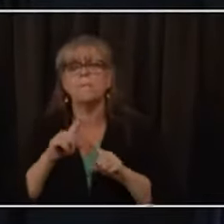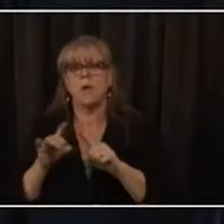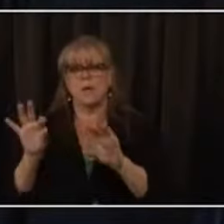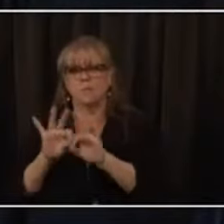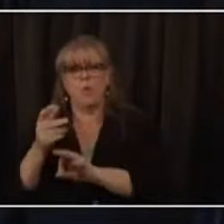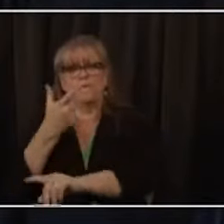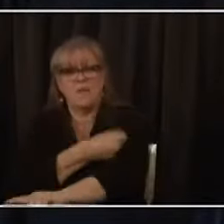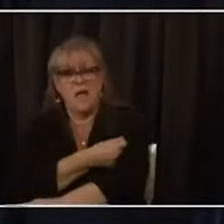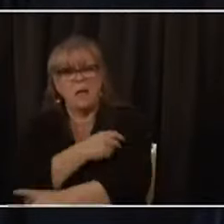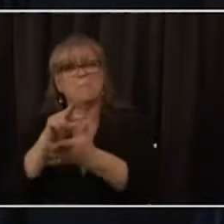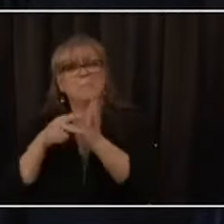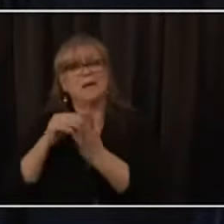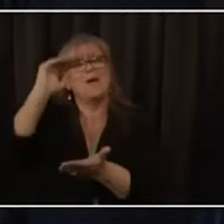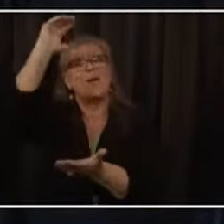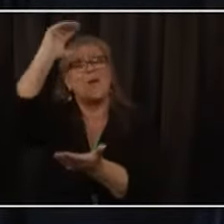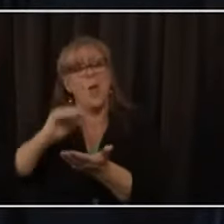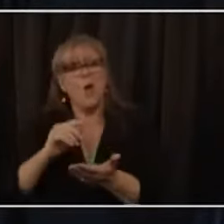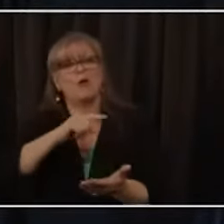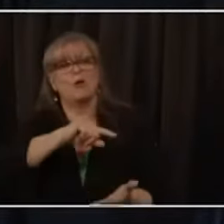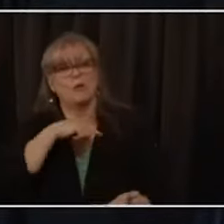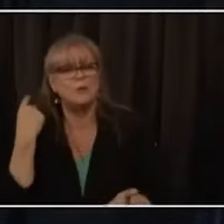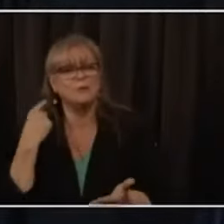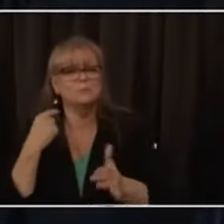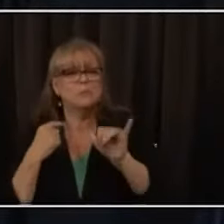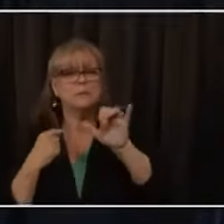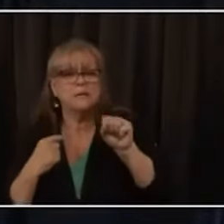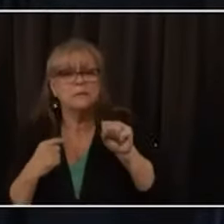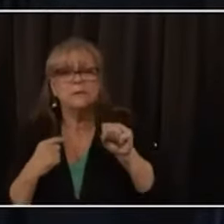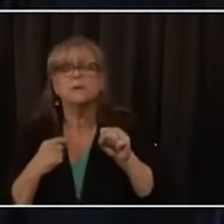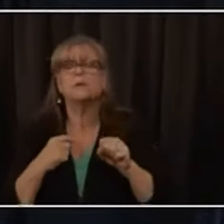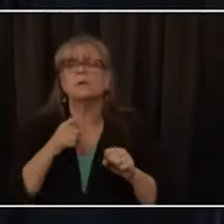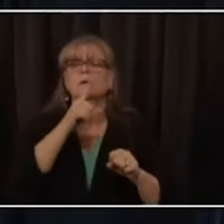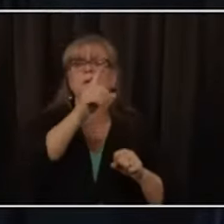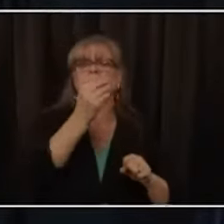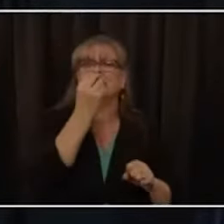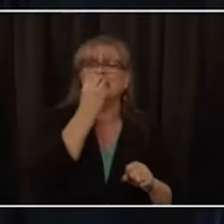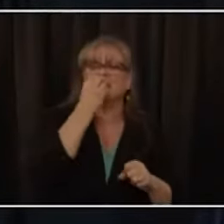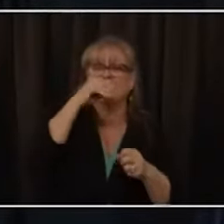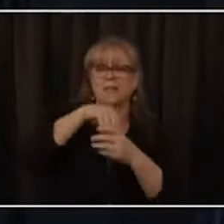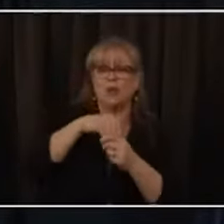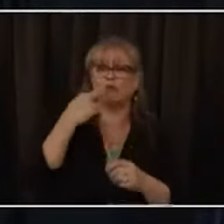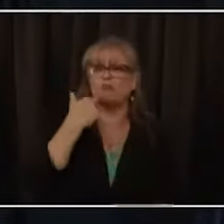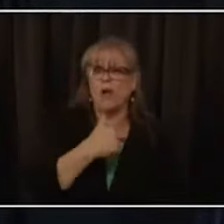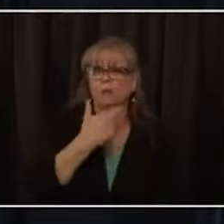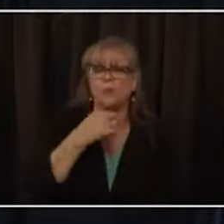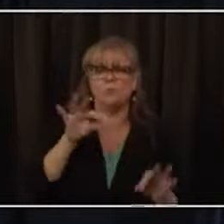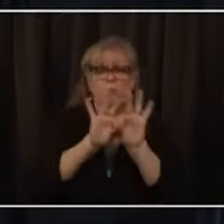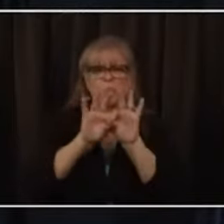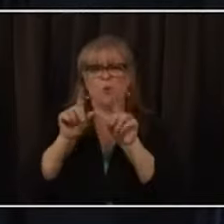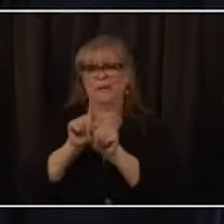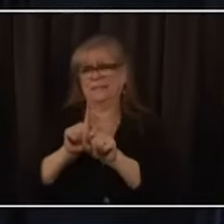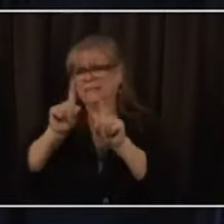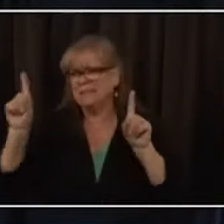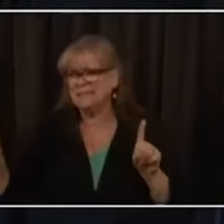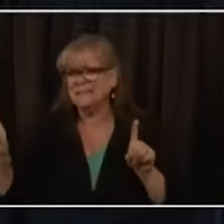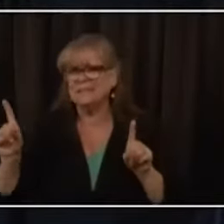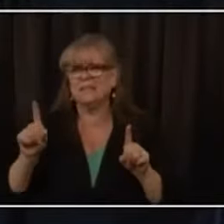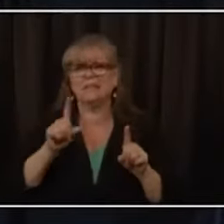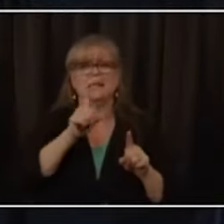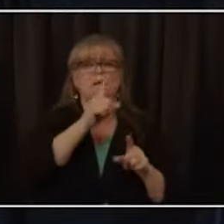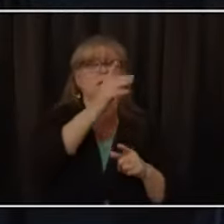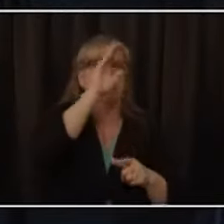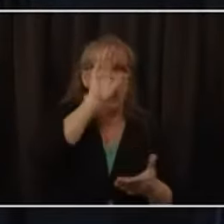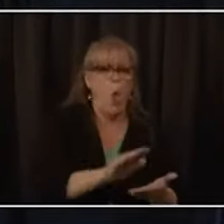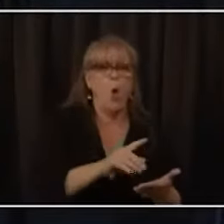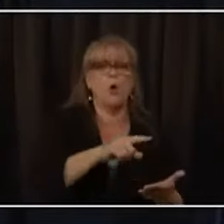Yes. Is dining indoors if you haven't been vaccinated at a 6-foot distance low to medium risk? Yes. I believe people